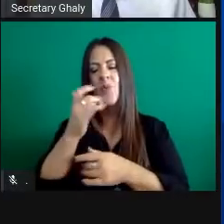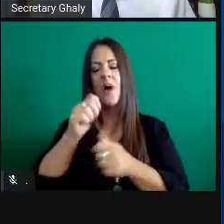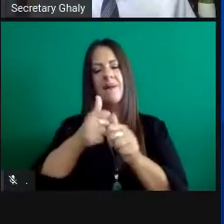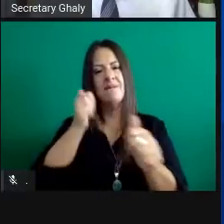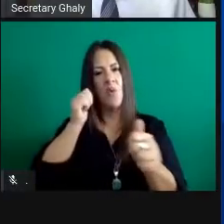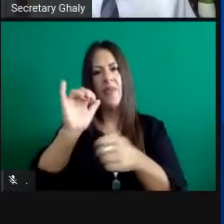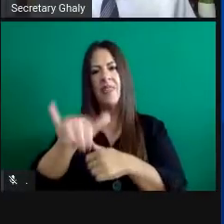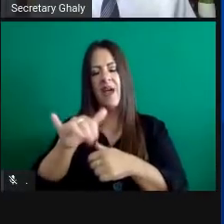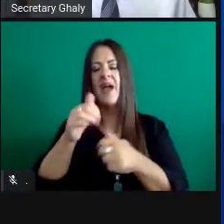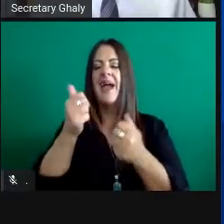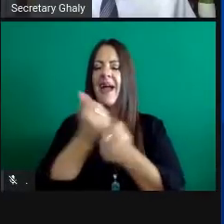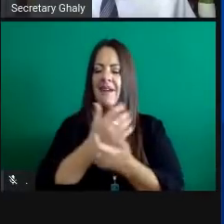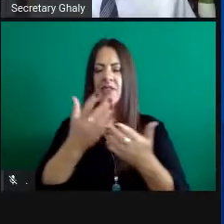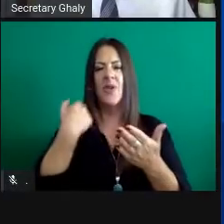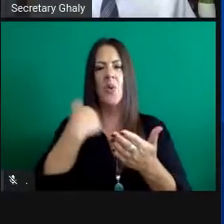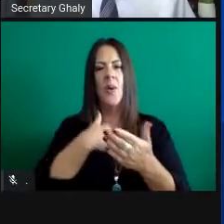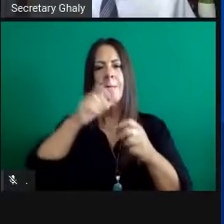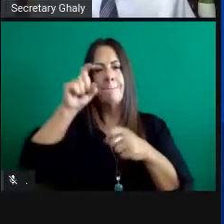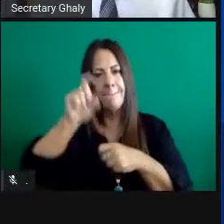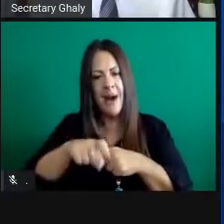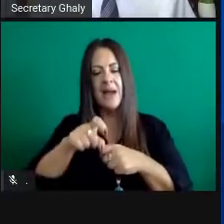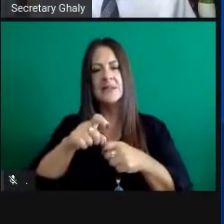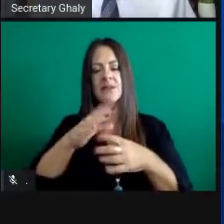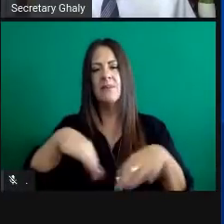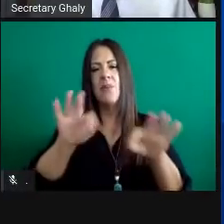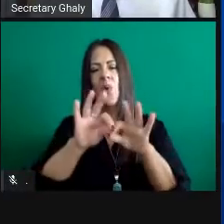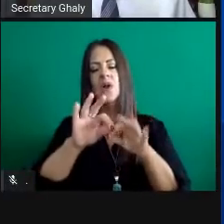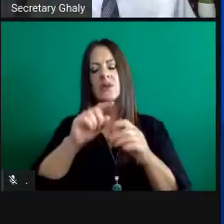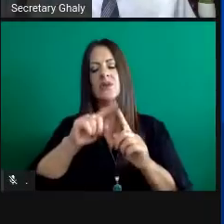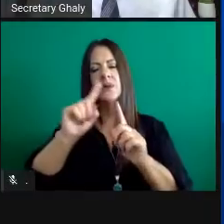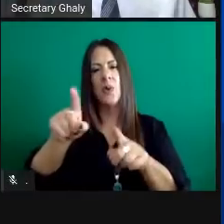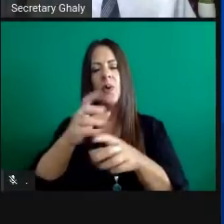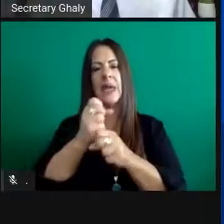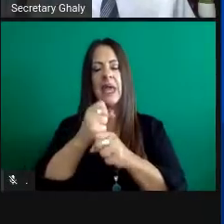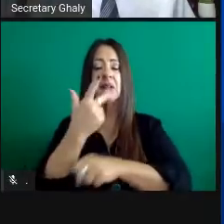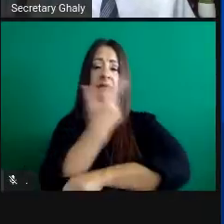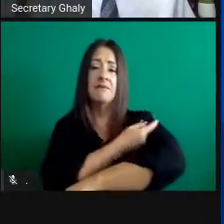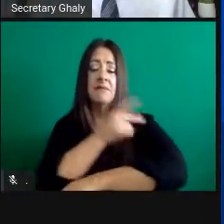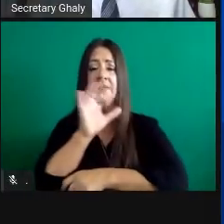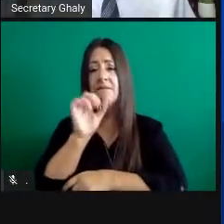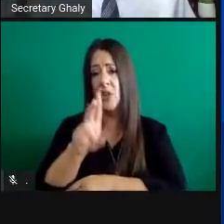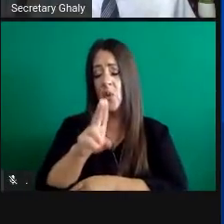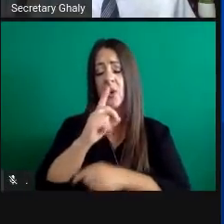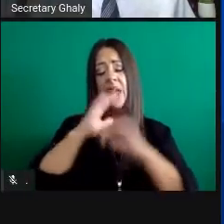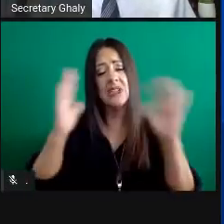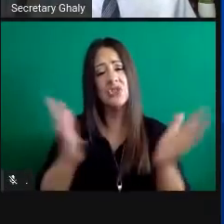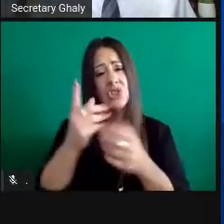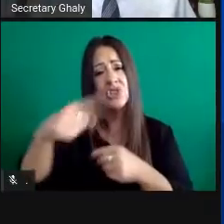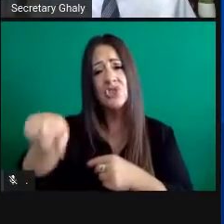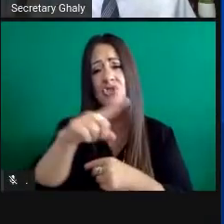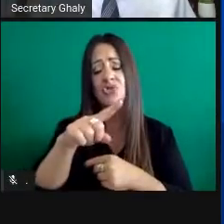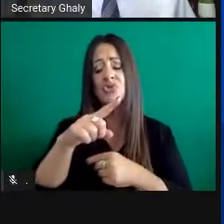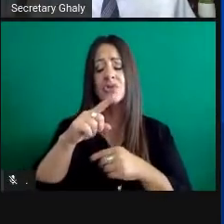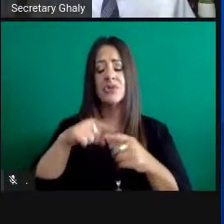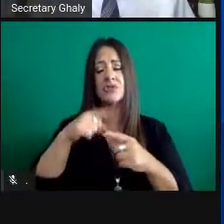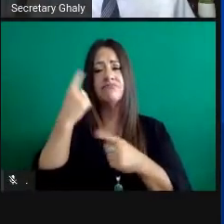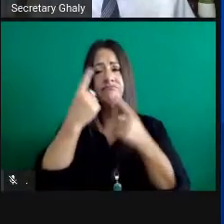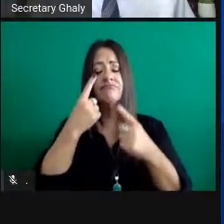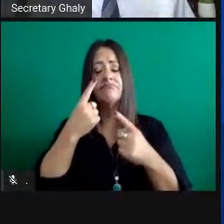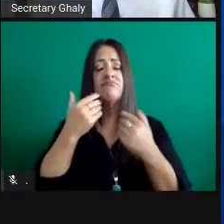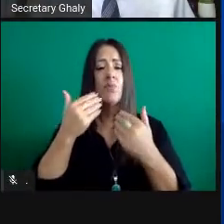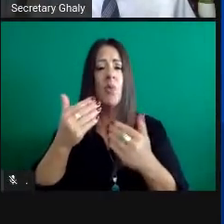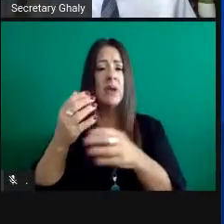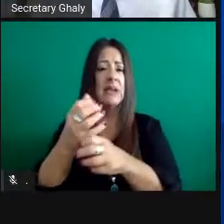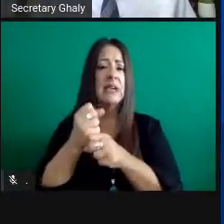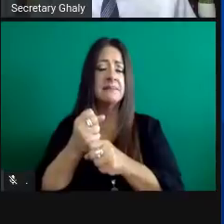do all we can. Because the flu shot is an additional tool in our toolkit, I encourage as many of you to consider getting it if you haven't